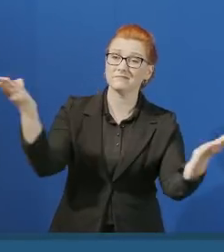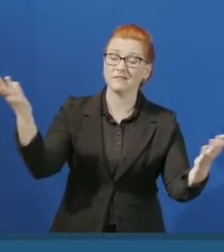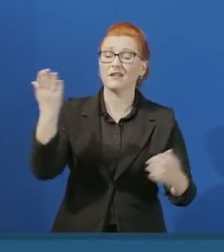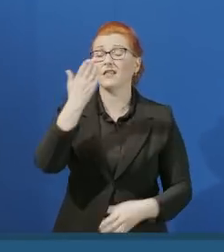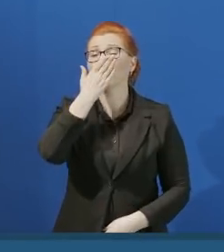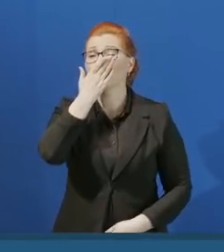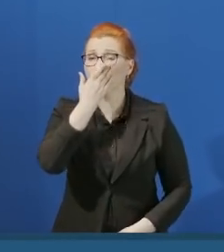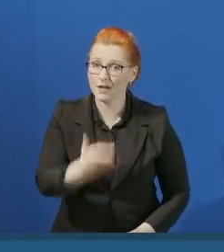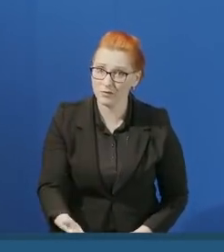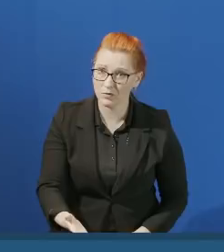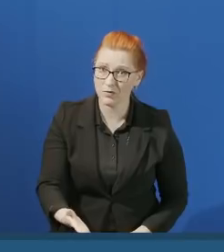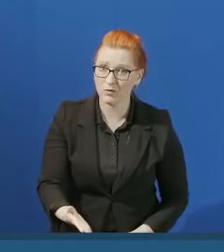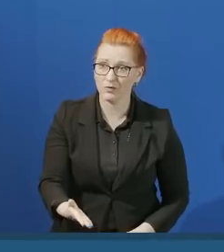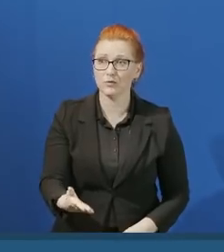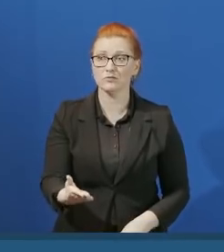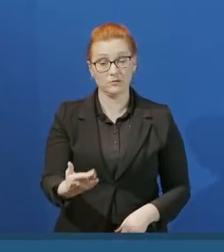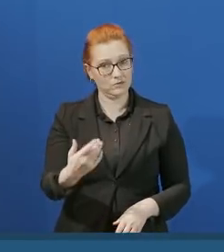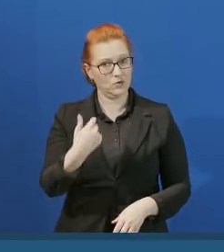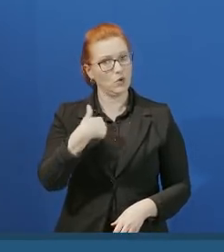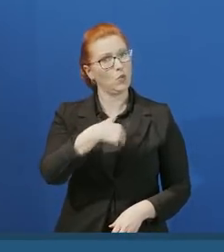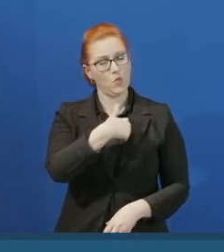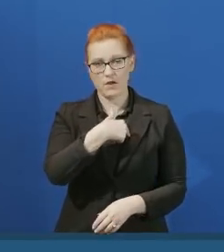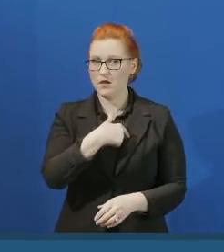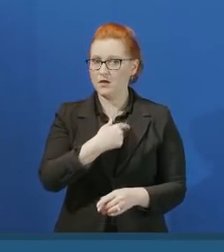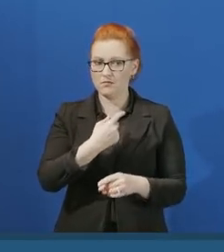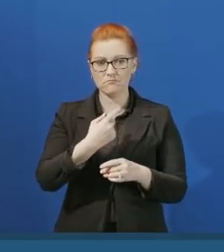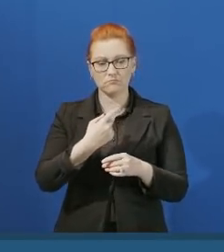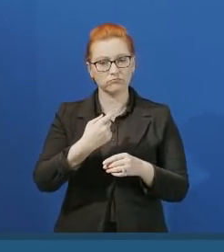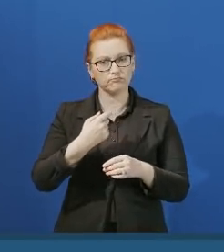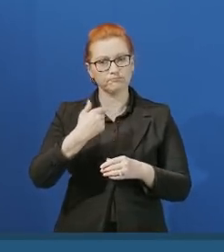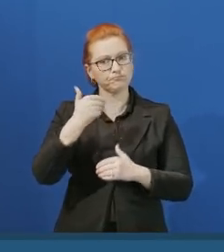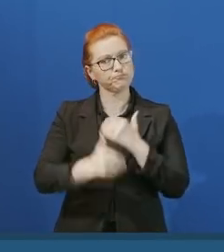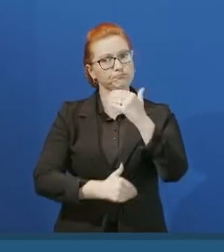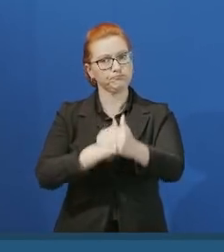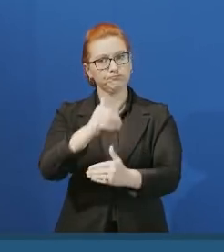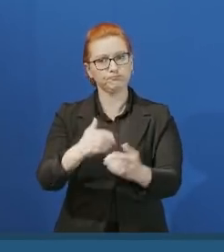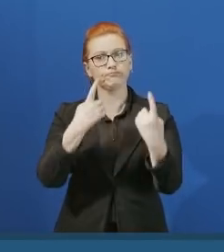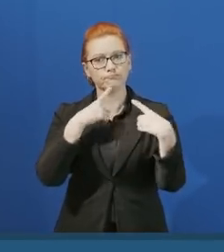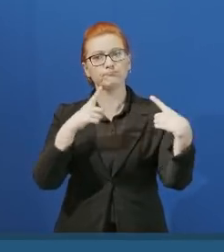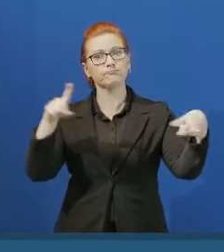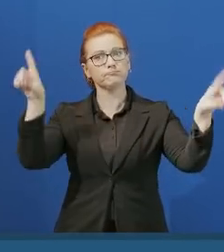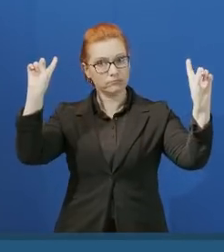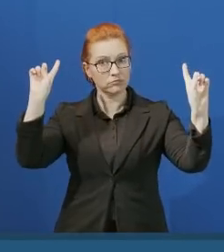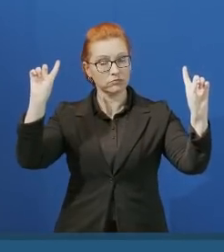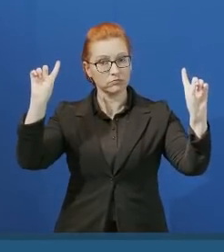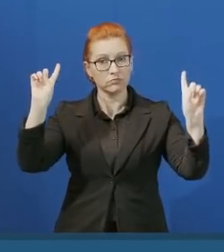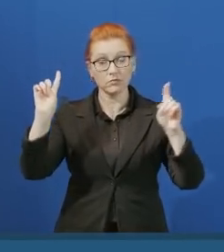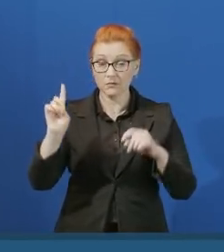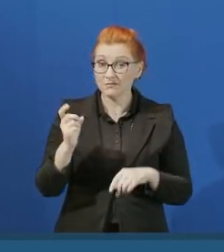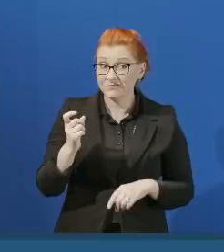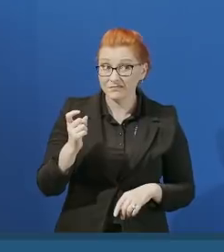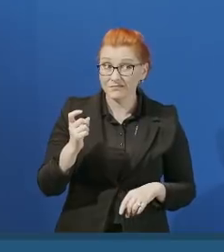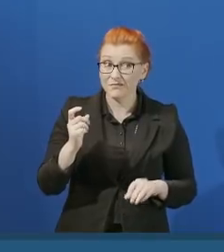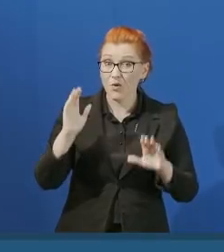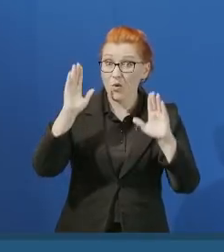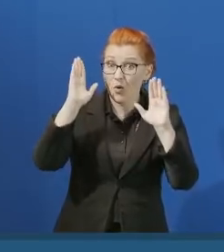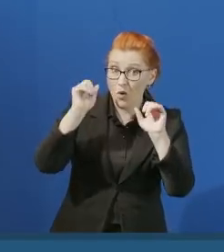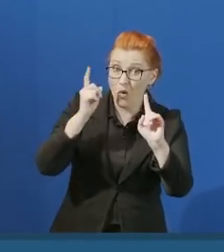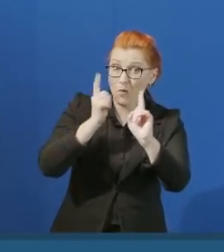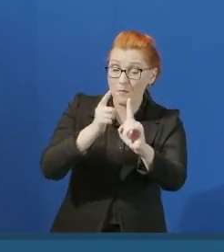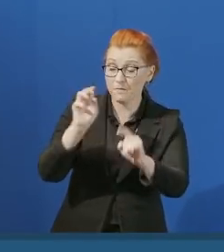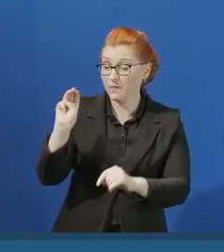you. We are headed in the right direction. There is a real opportunity for May to be